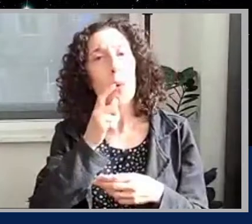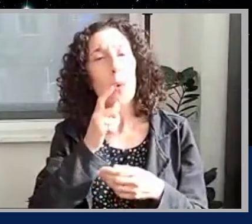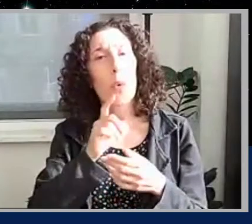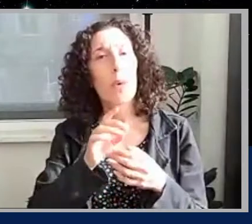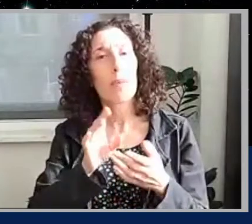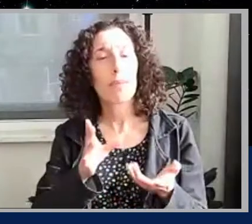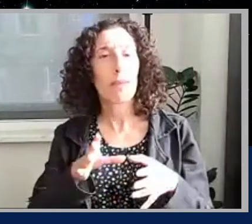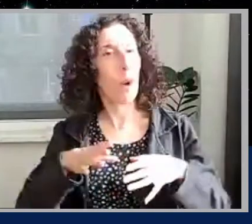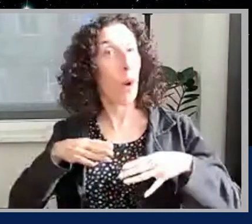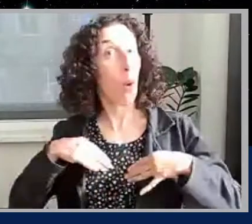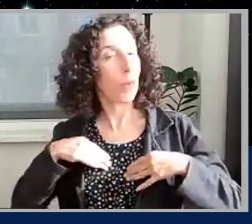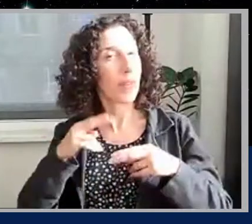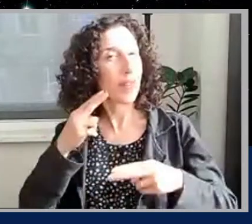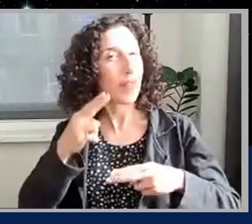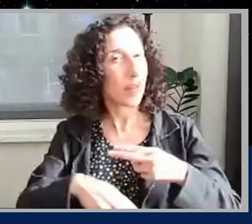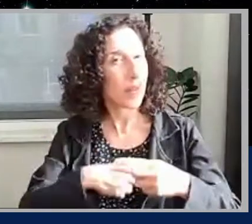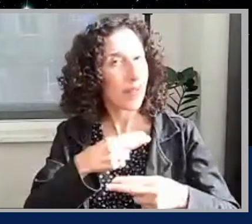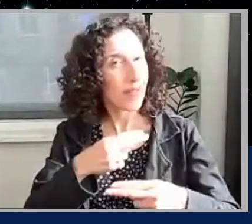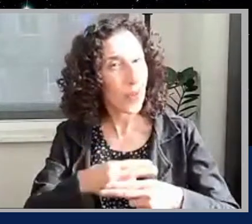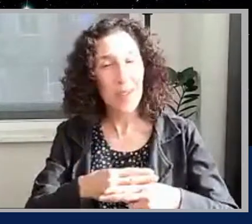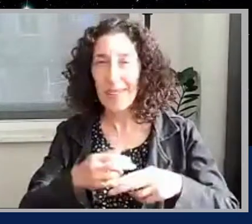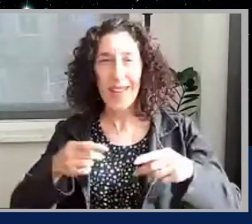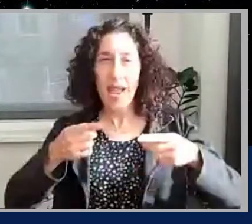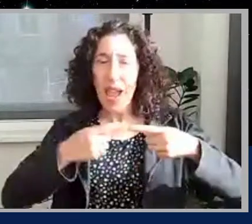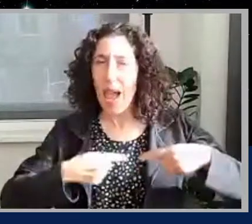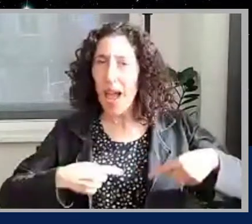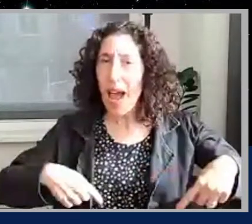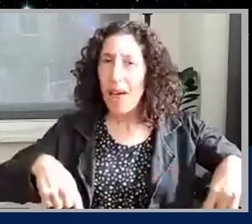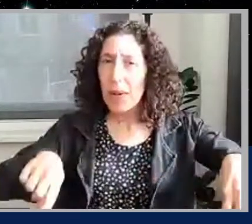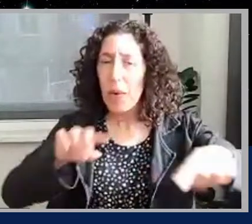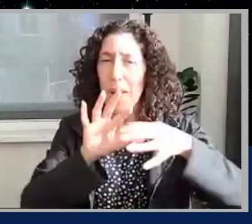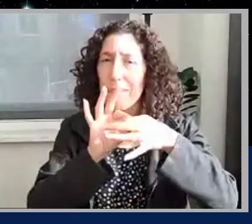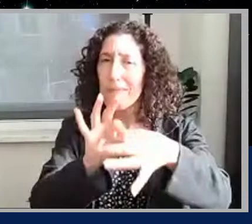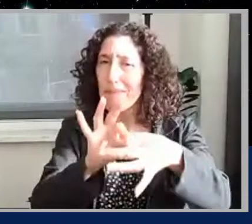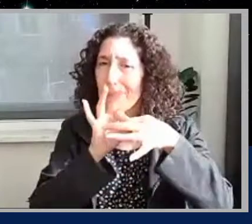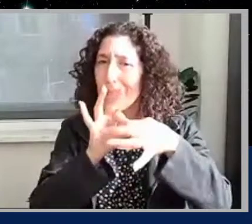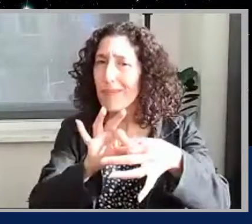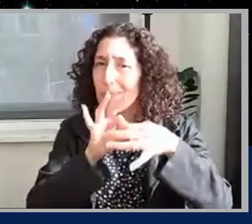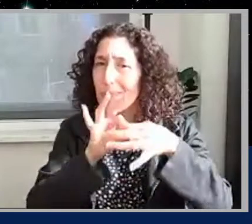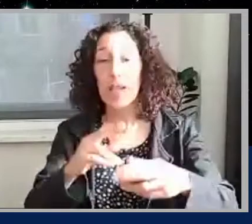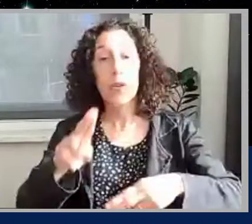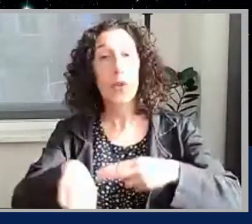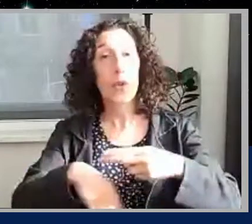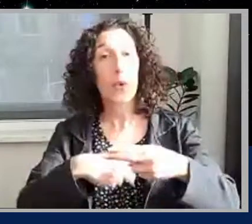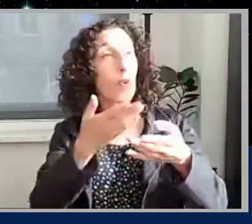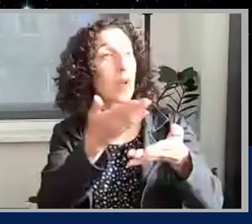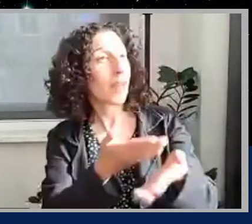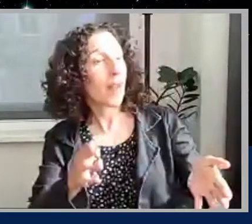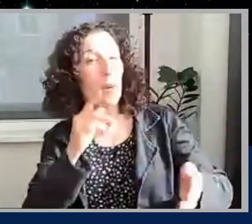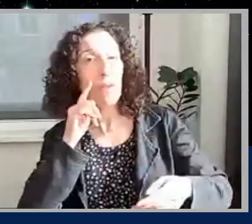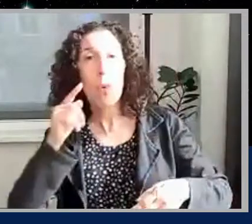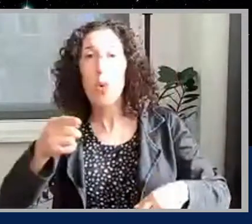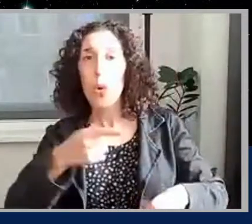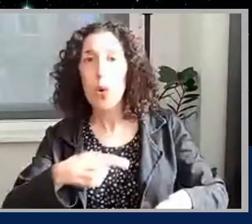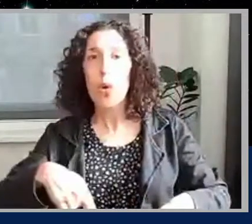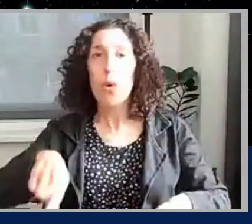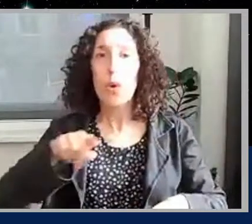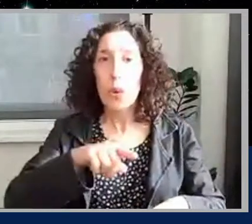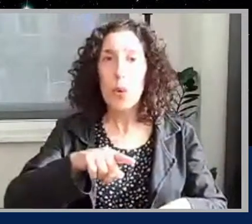important thing because when you take the time to work with diverse communities and